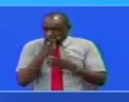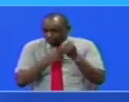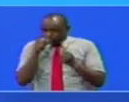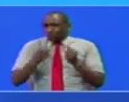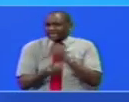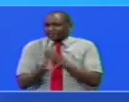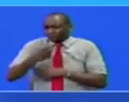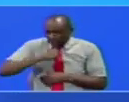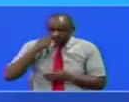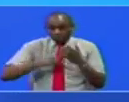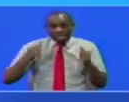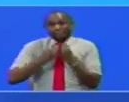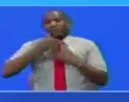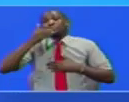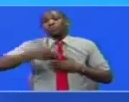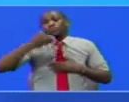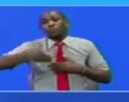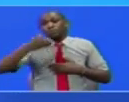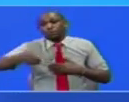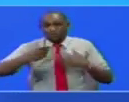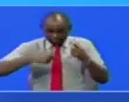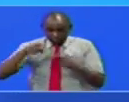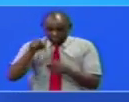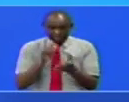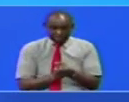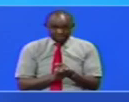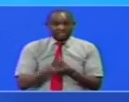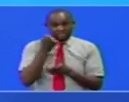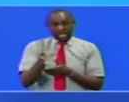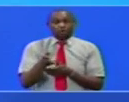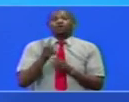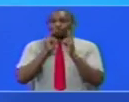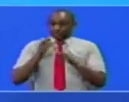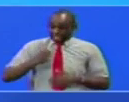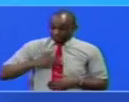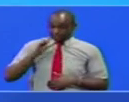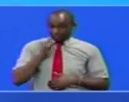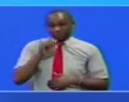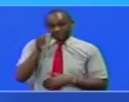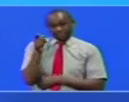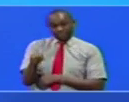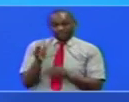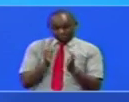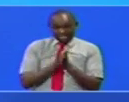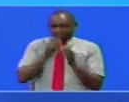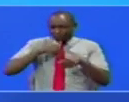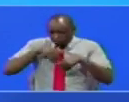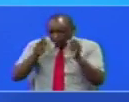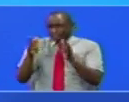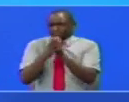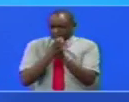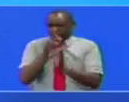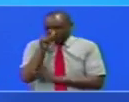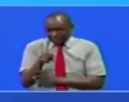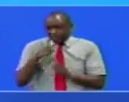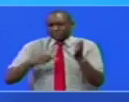us what lies ahead in this particular petition. That's Patrick Amimo, who joins us from our City Centre studio. He's been following